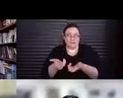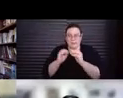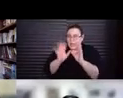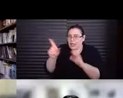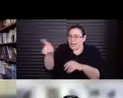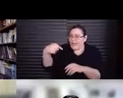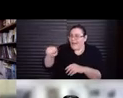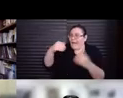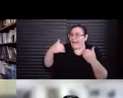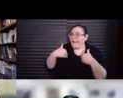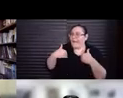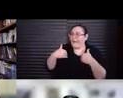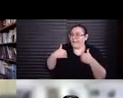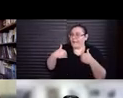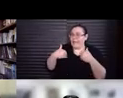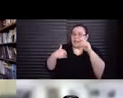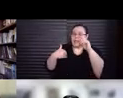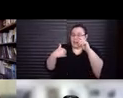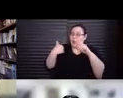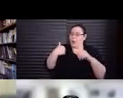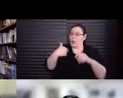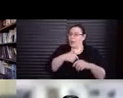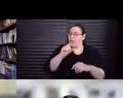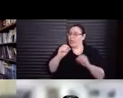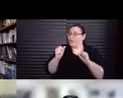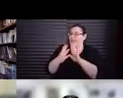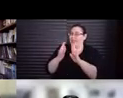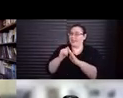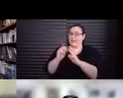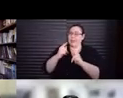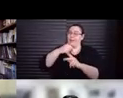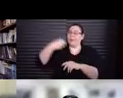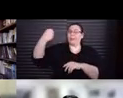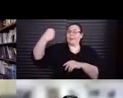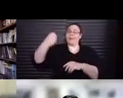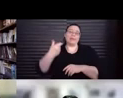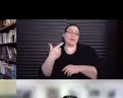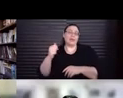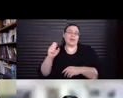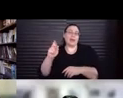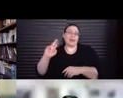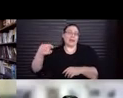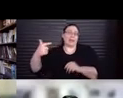So we face that gatekeeping, but also we face gatekeeping